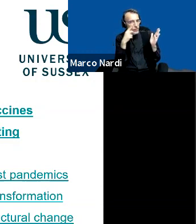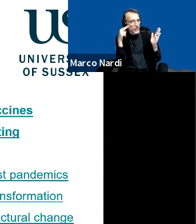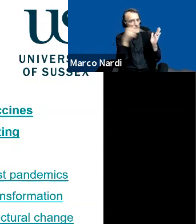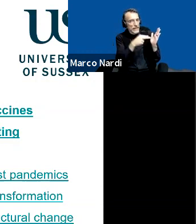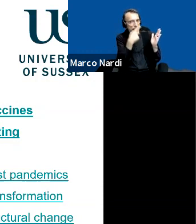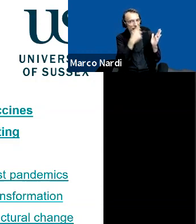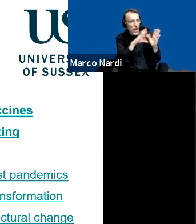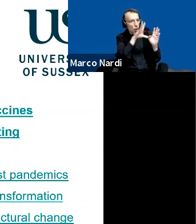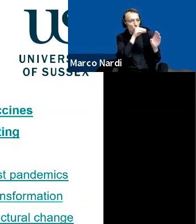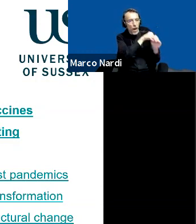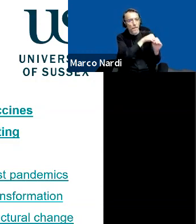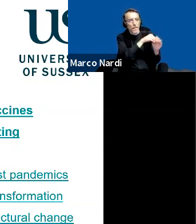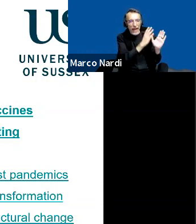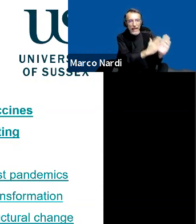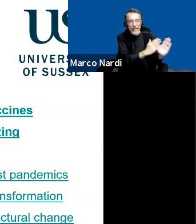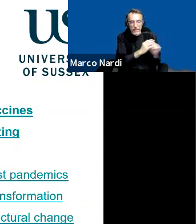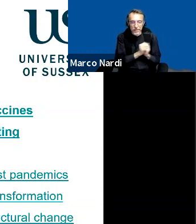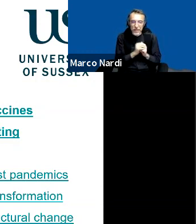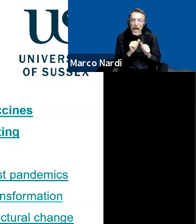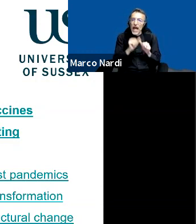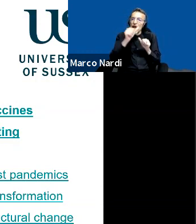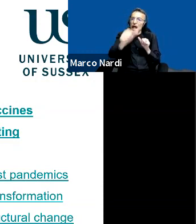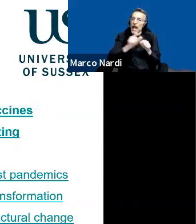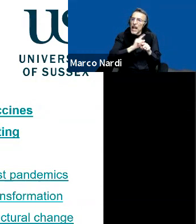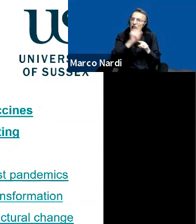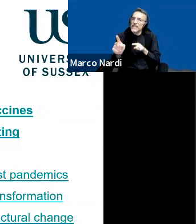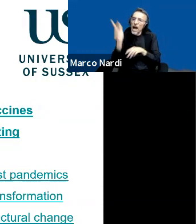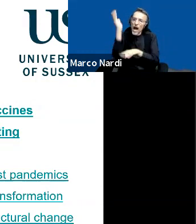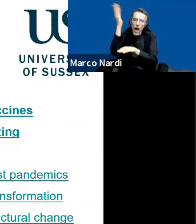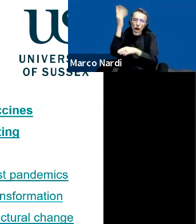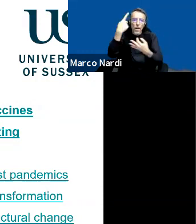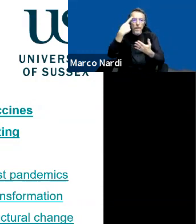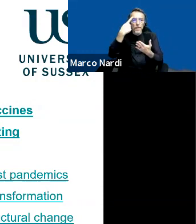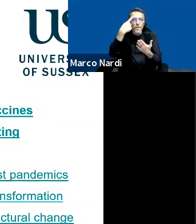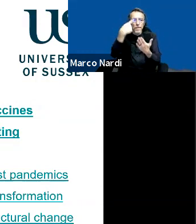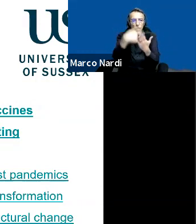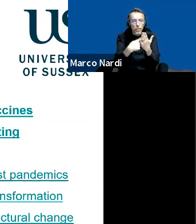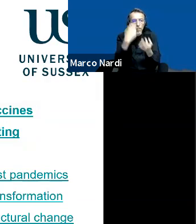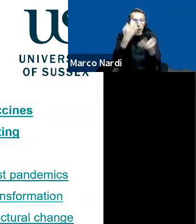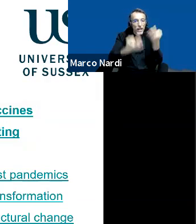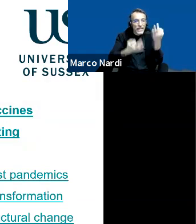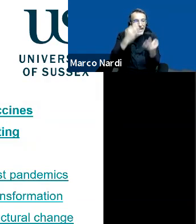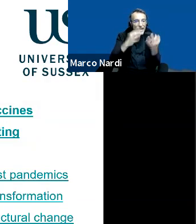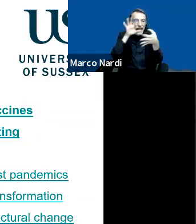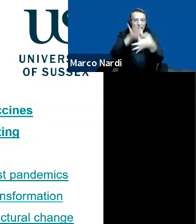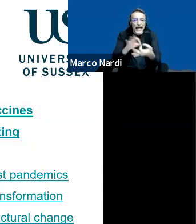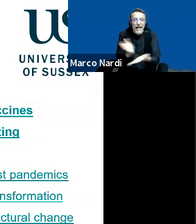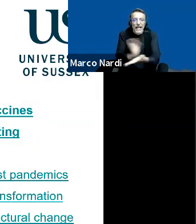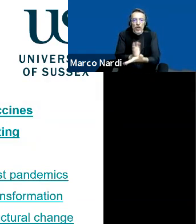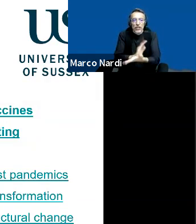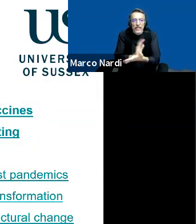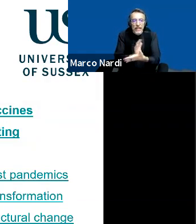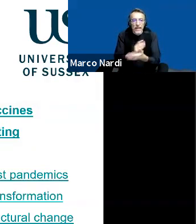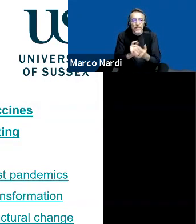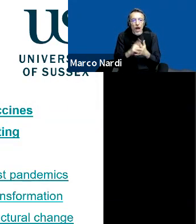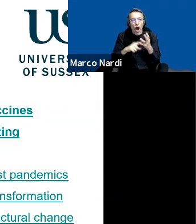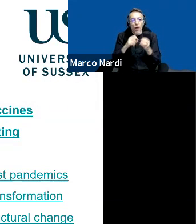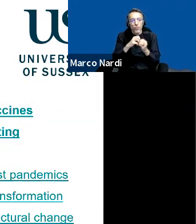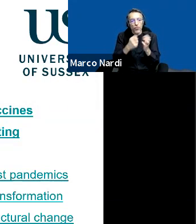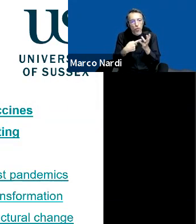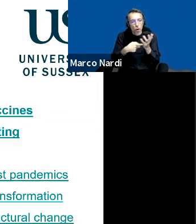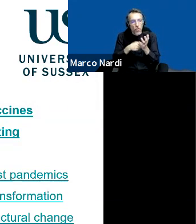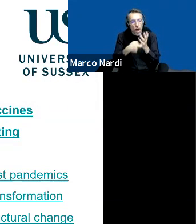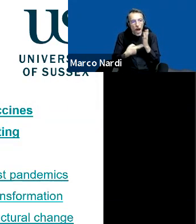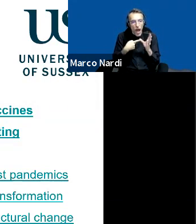hear from, I'll give a talk later in the series on this work on the politics of uncertainty and transformation, and my colleague Saurabh Arora will give a talk later on